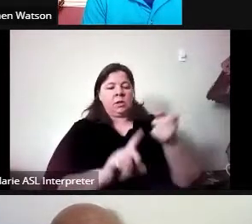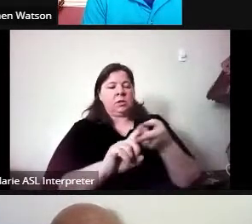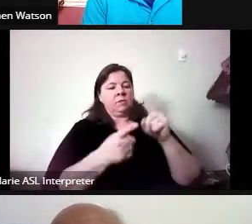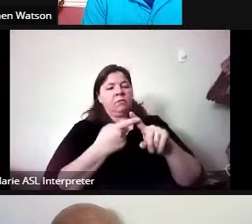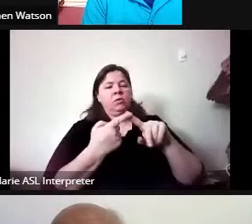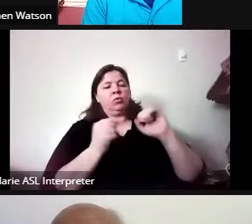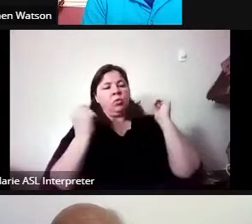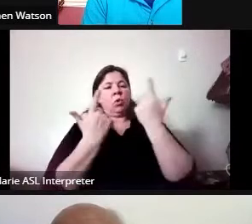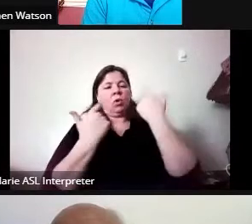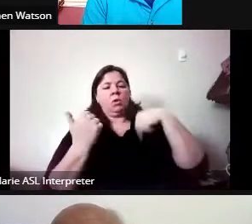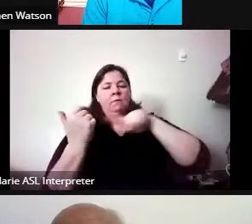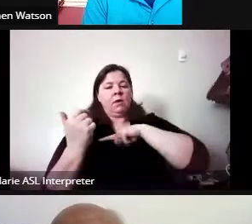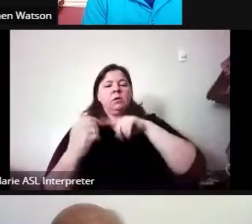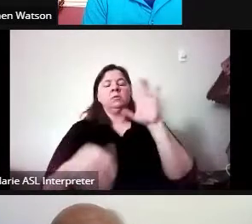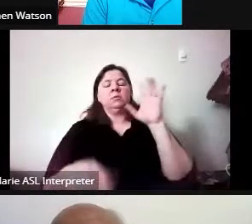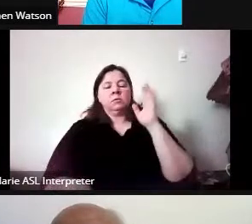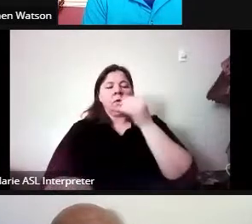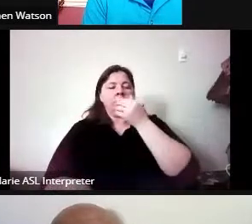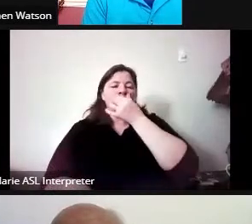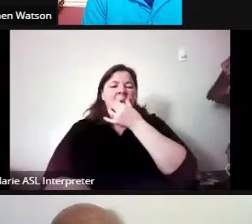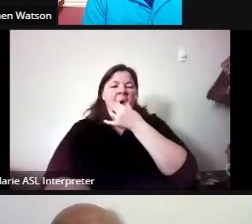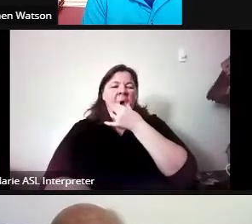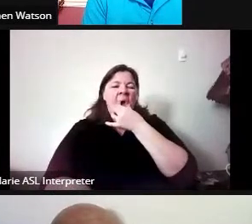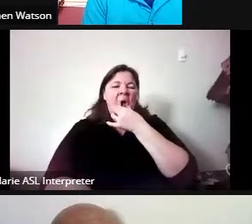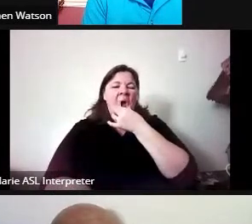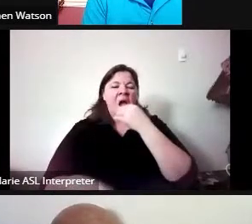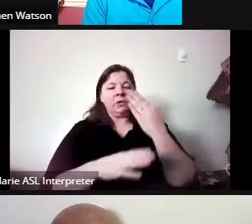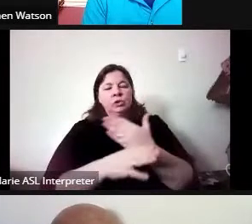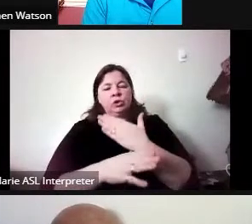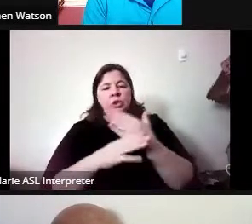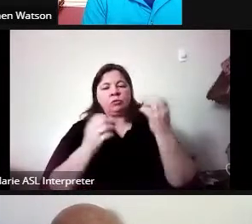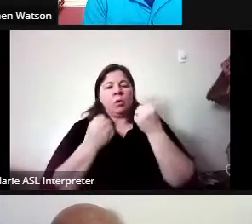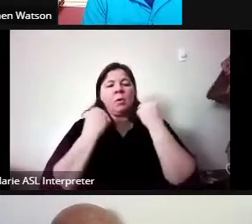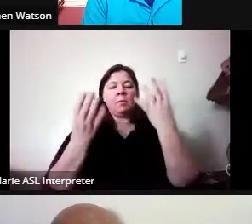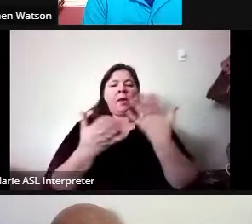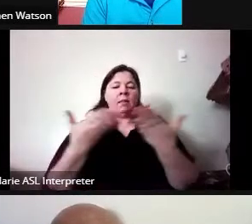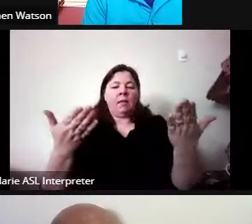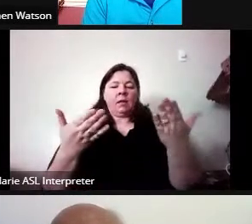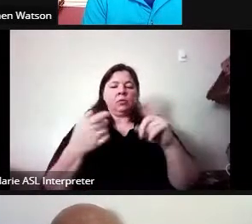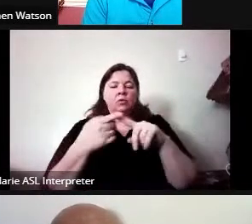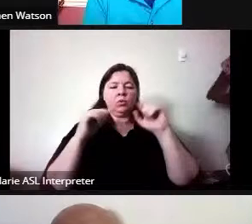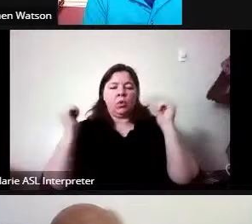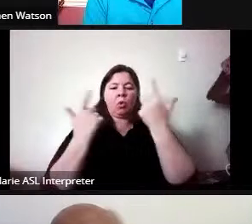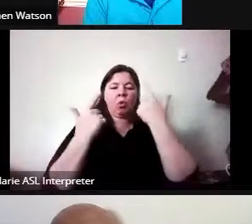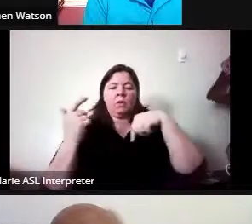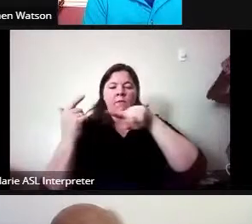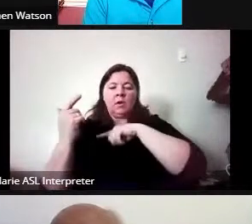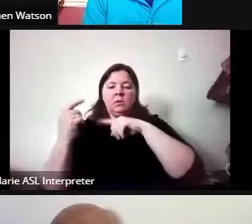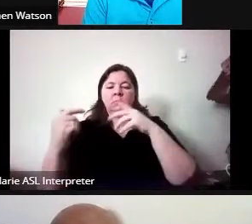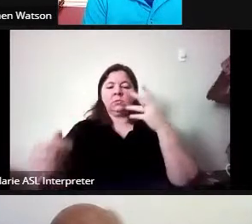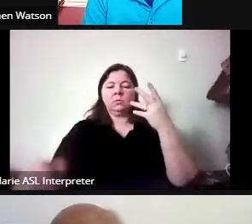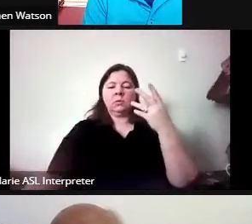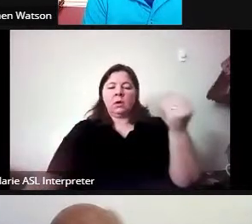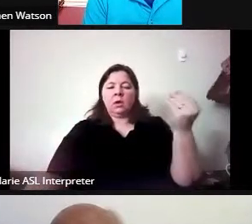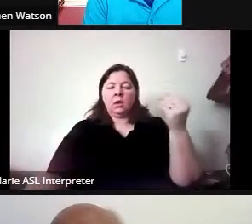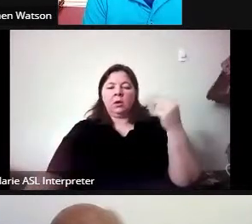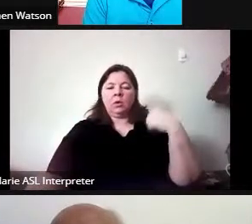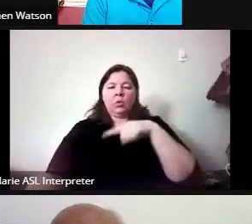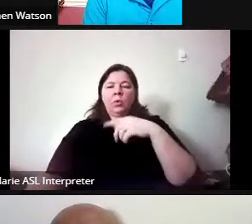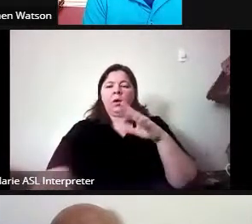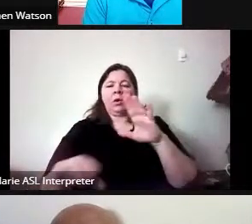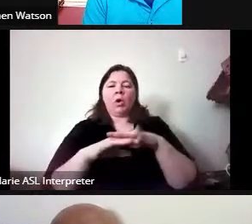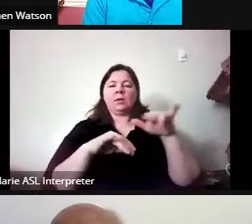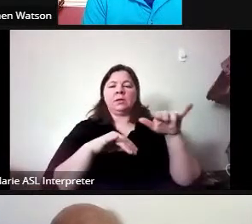of us. He comes and he shares so many things with all of us. No doubt, we all are almost we are on